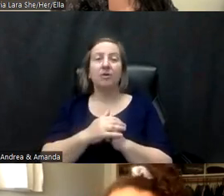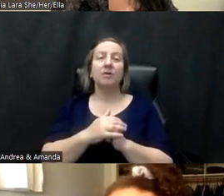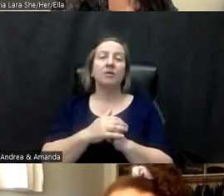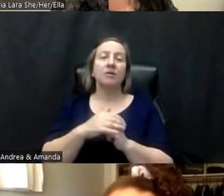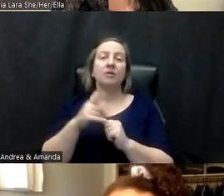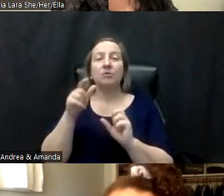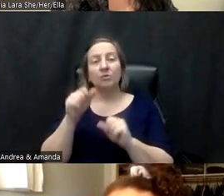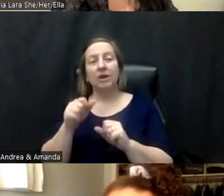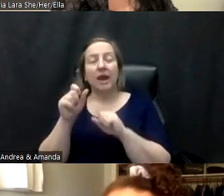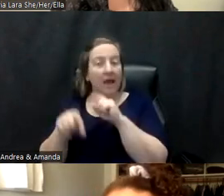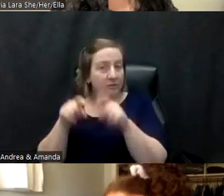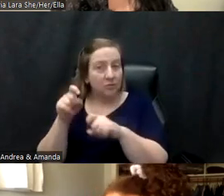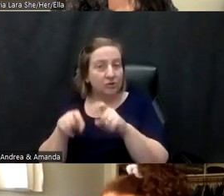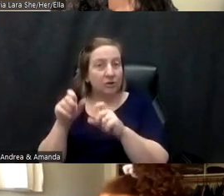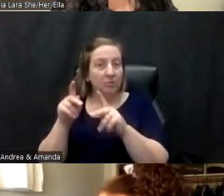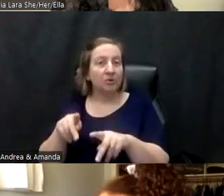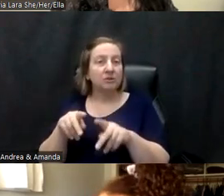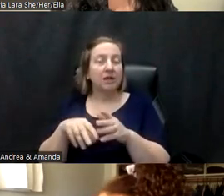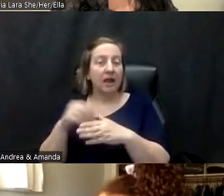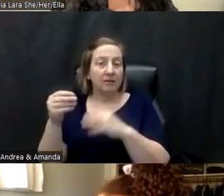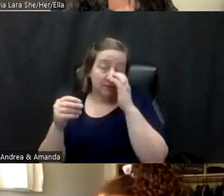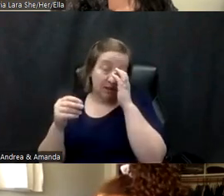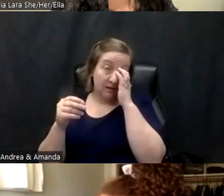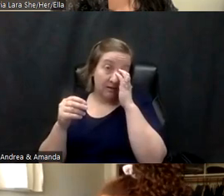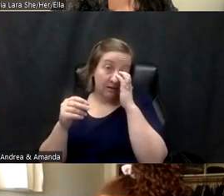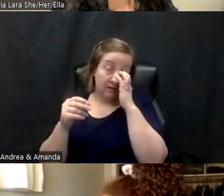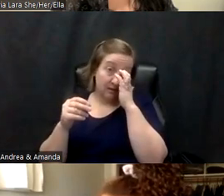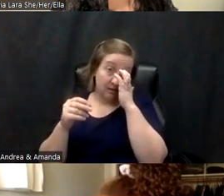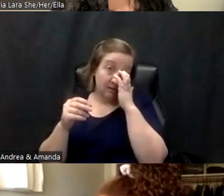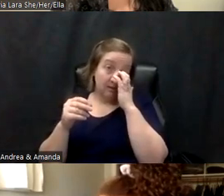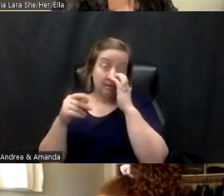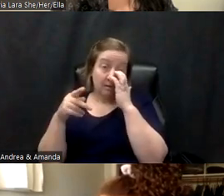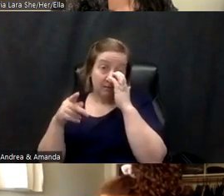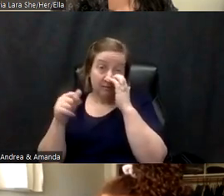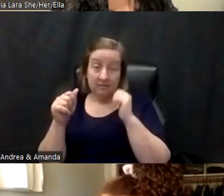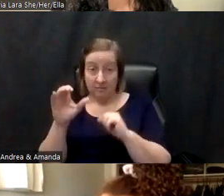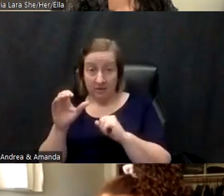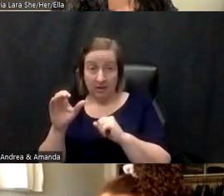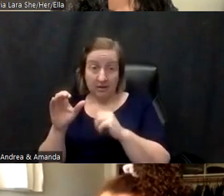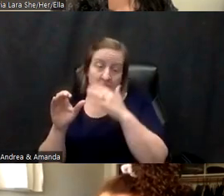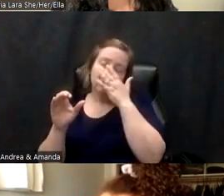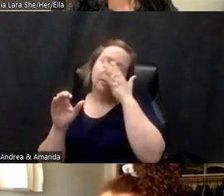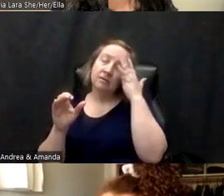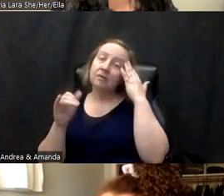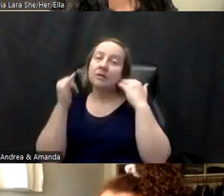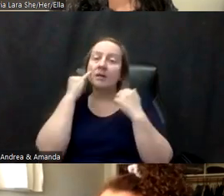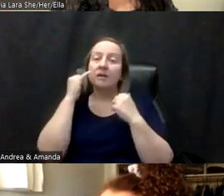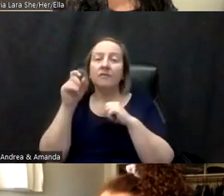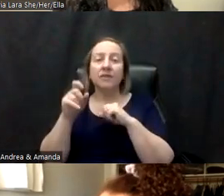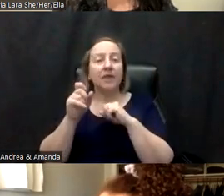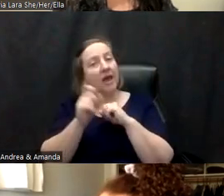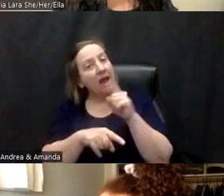You're welcome to ask questions to the person outside of, you know, PAC. If they ask you